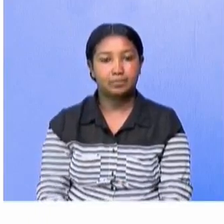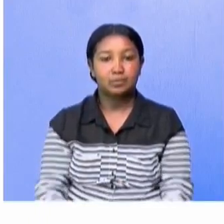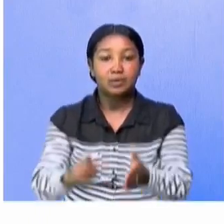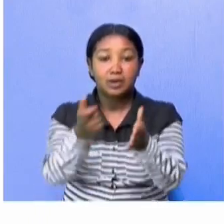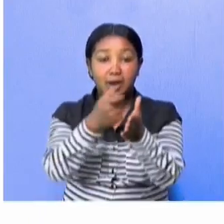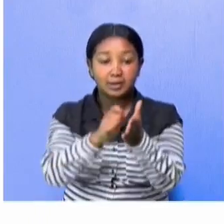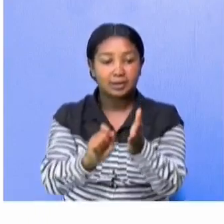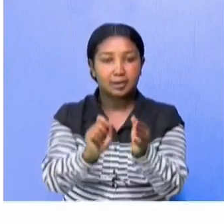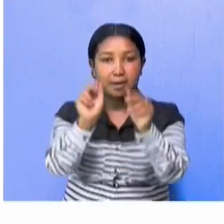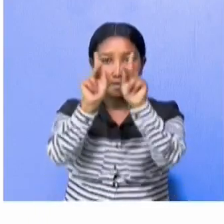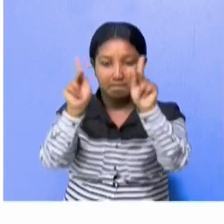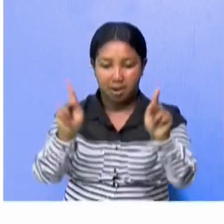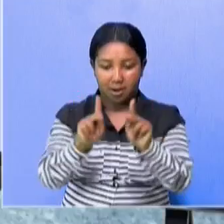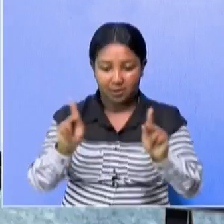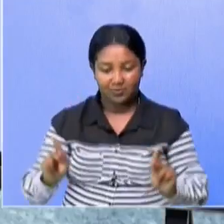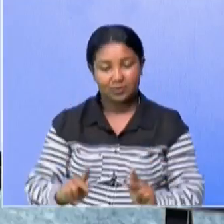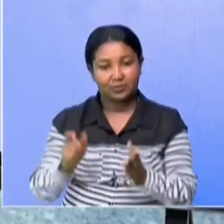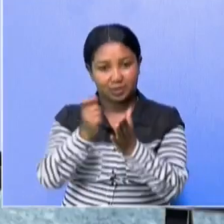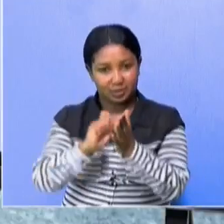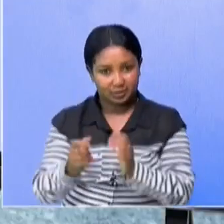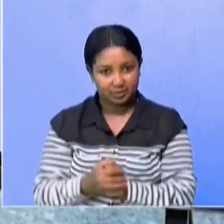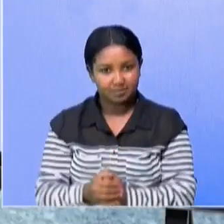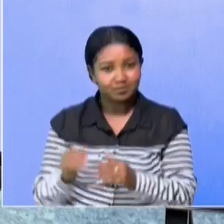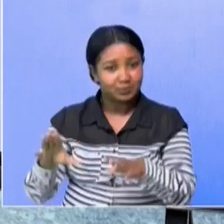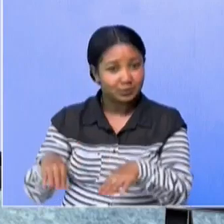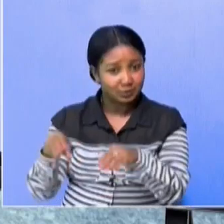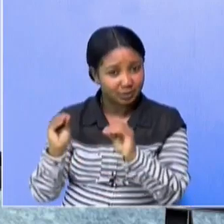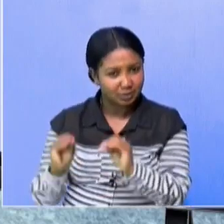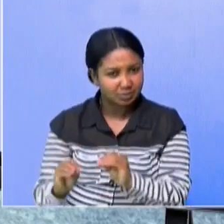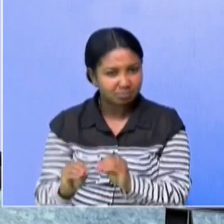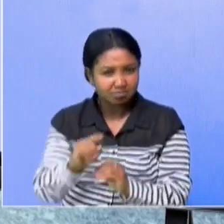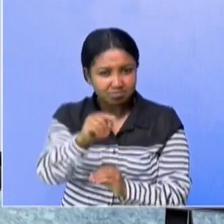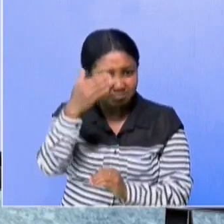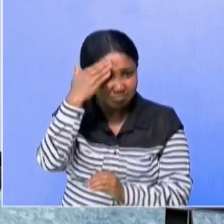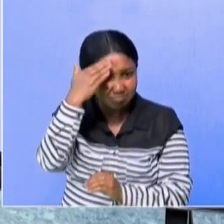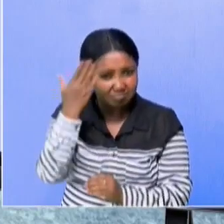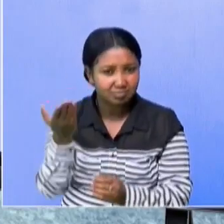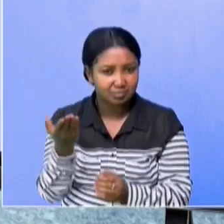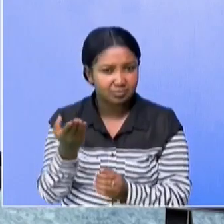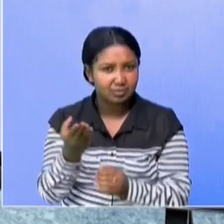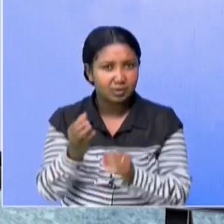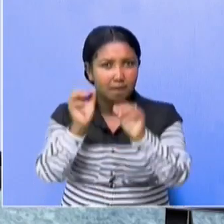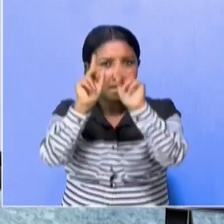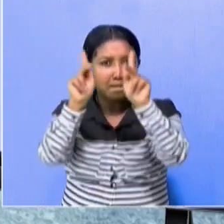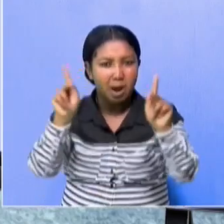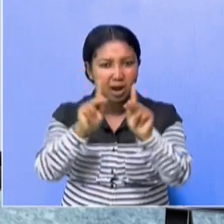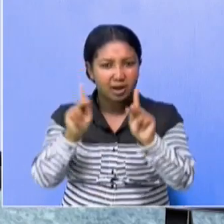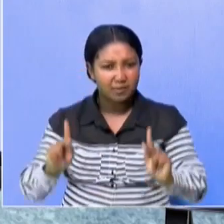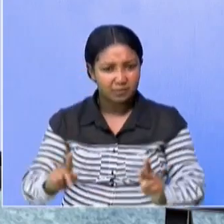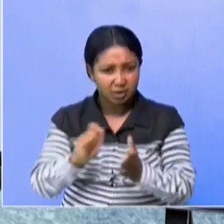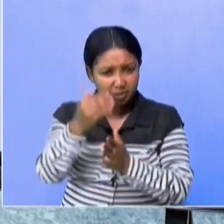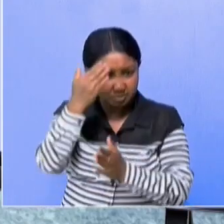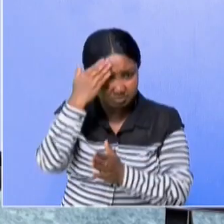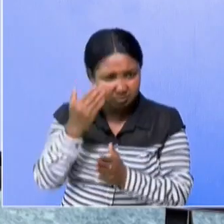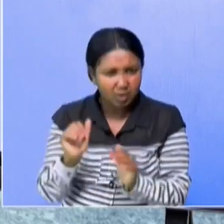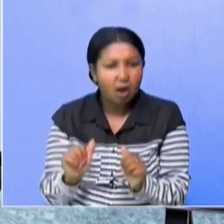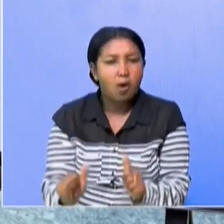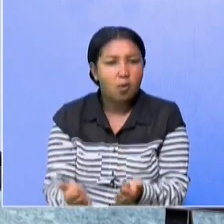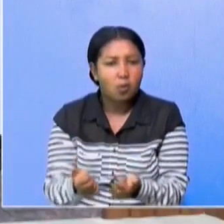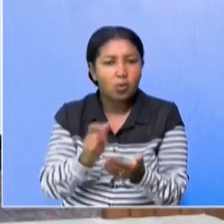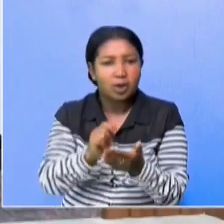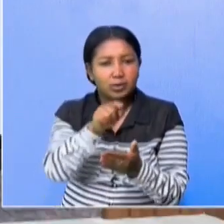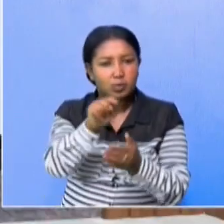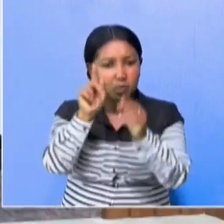Writing, paragraph writing. Students, what is about paragraph writing? How do you write